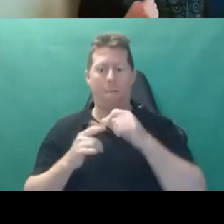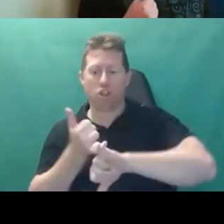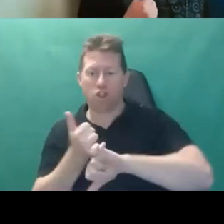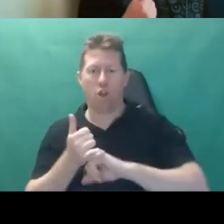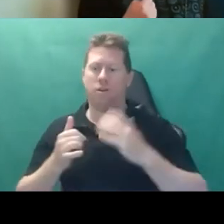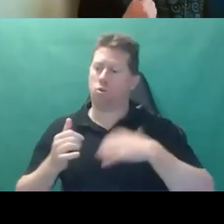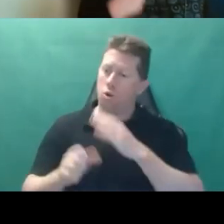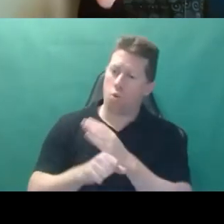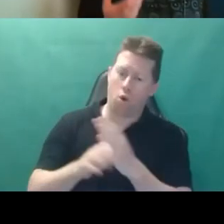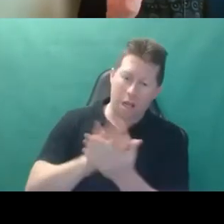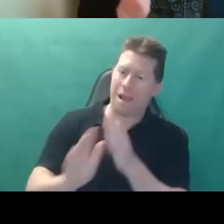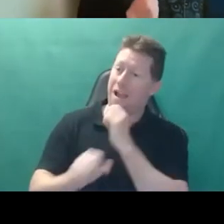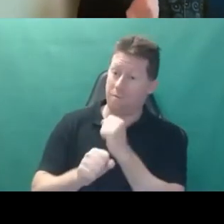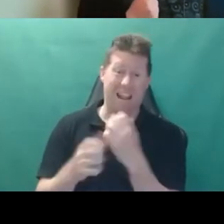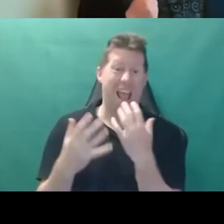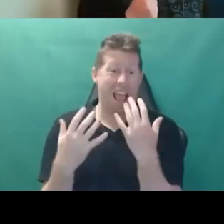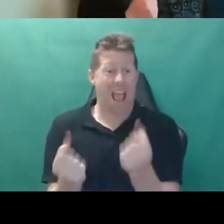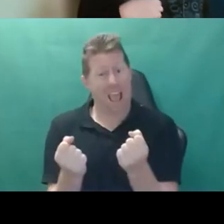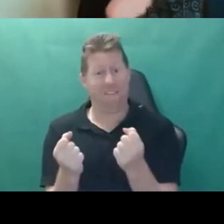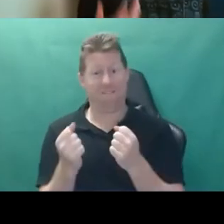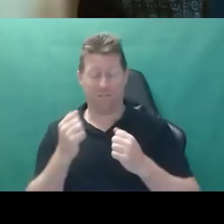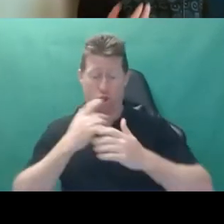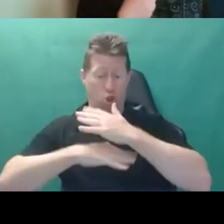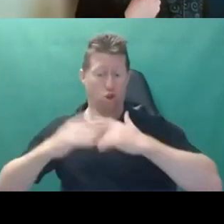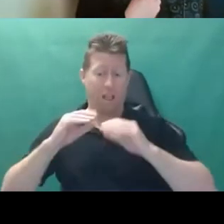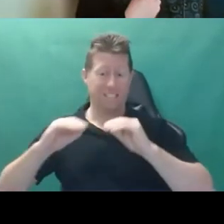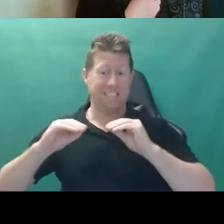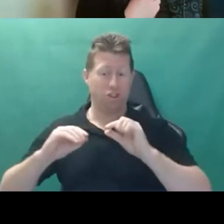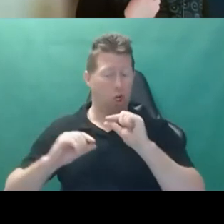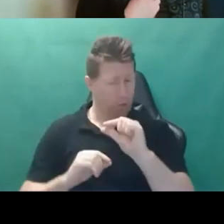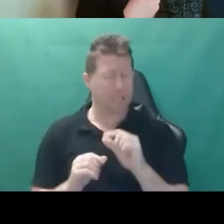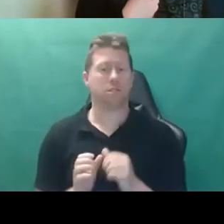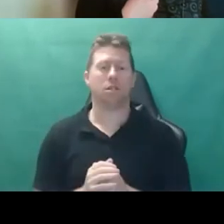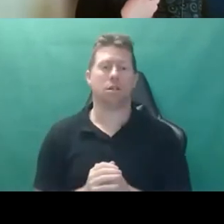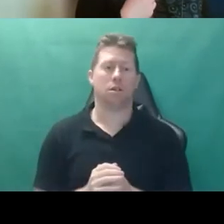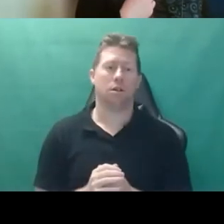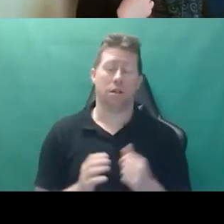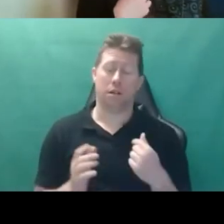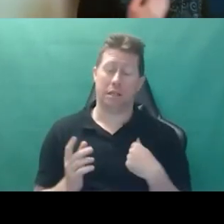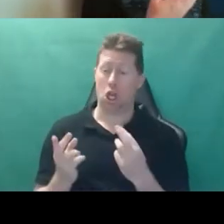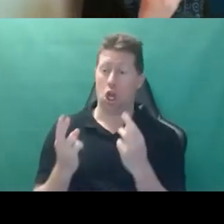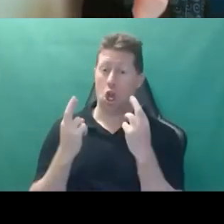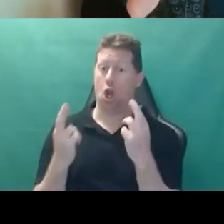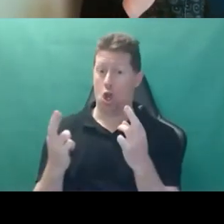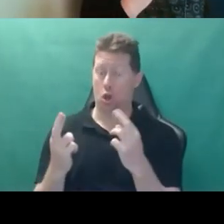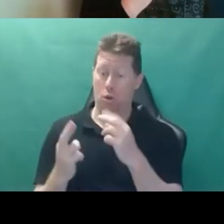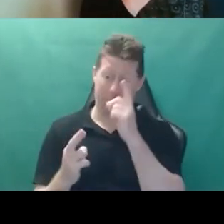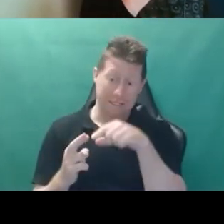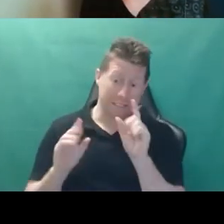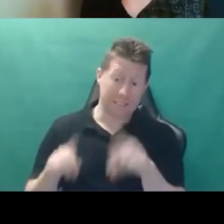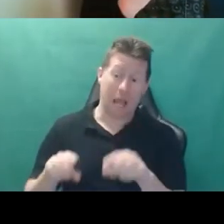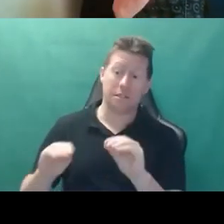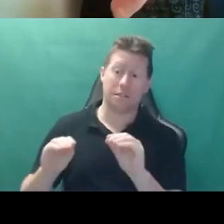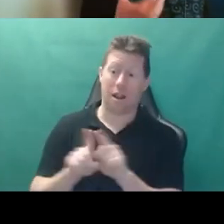federal government do have kind of idea of sociology. My, um, one hope is that we can start like Ryan was saying,